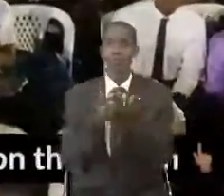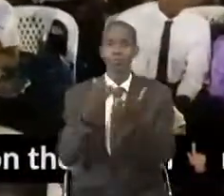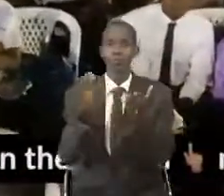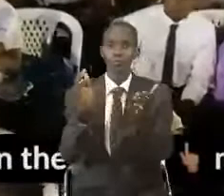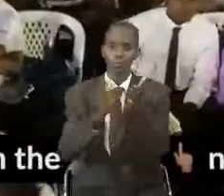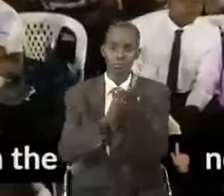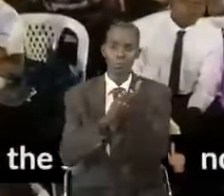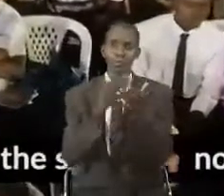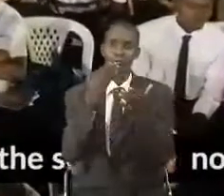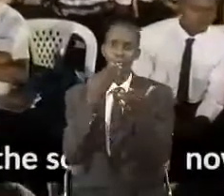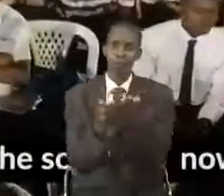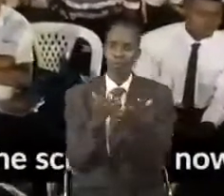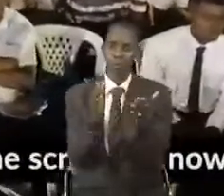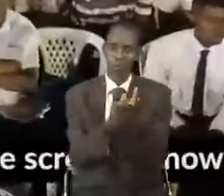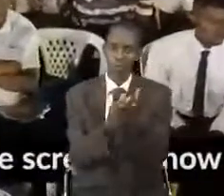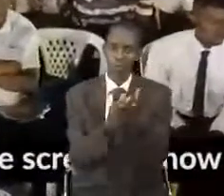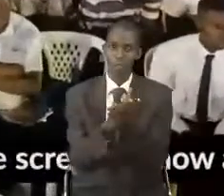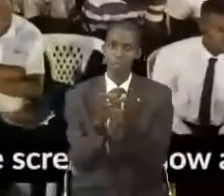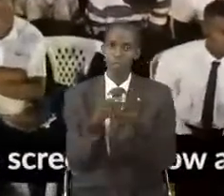Their phone numbers,